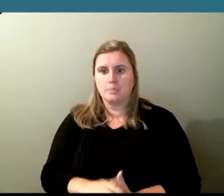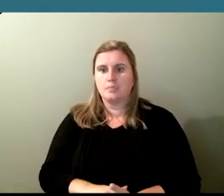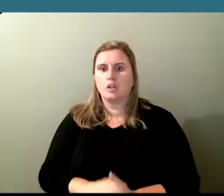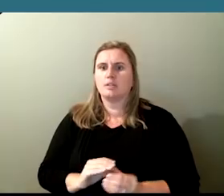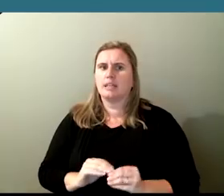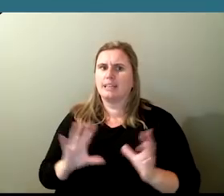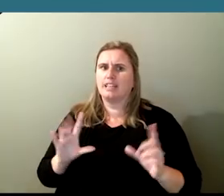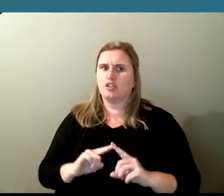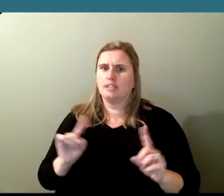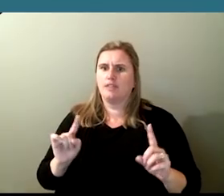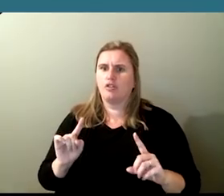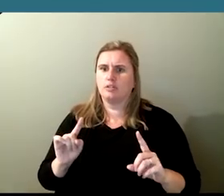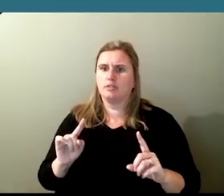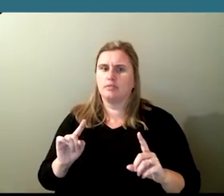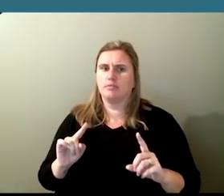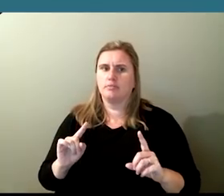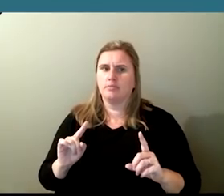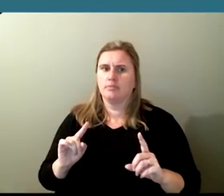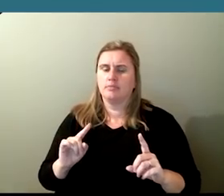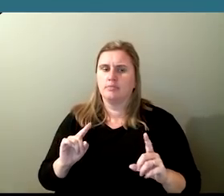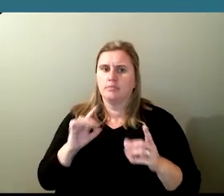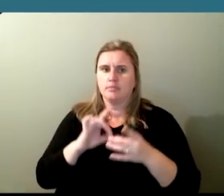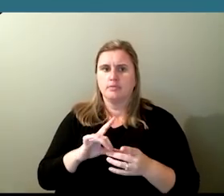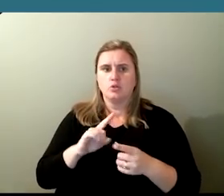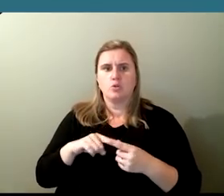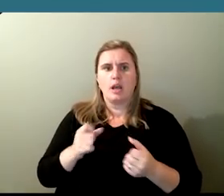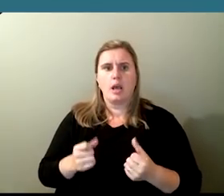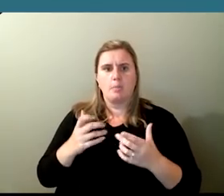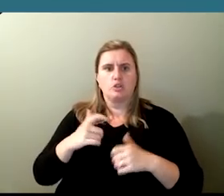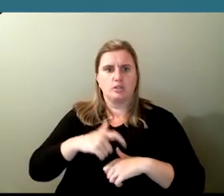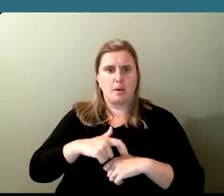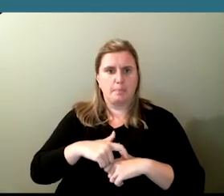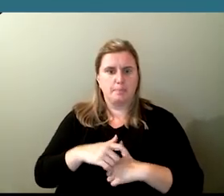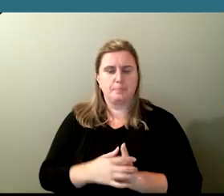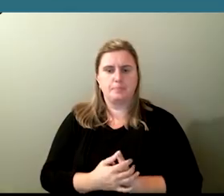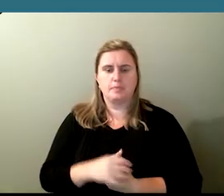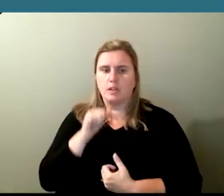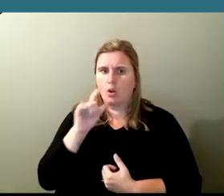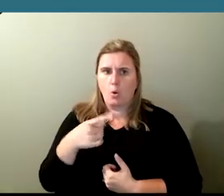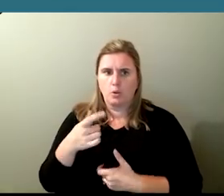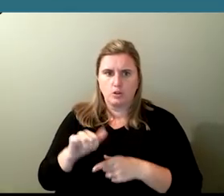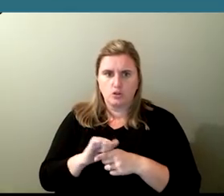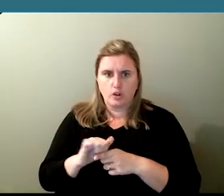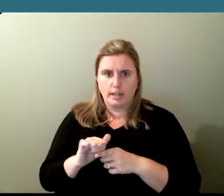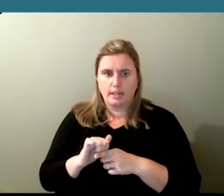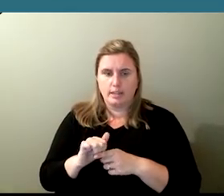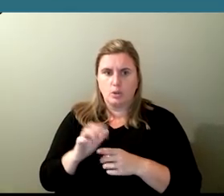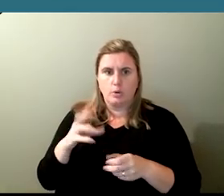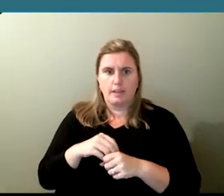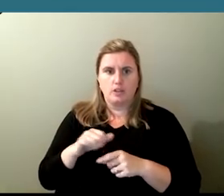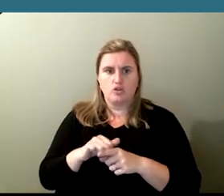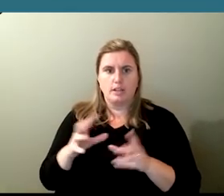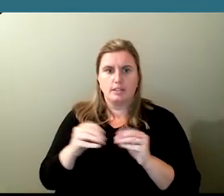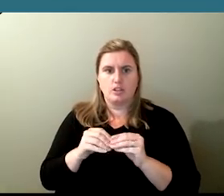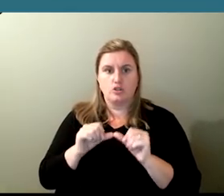difference here in terms of the amount of, not only the training, the within training session